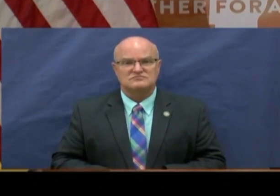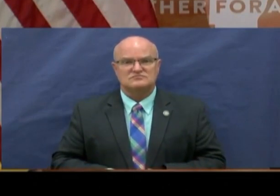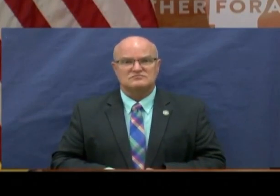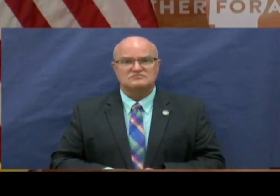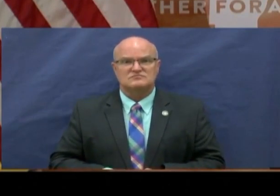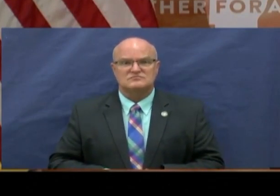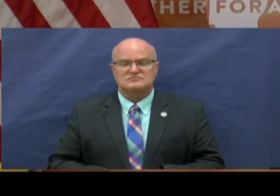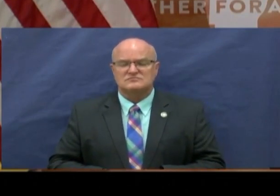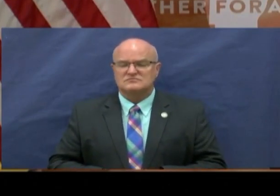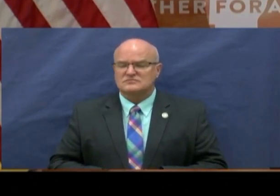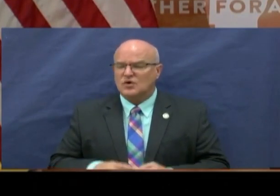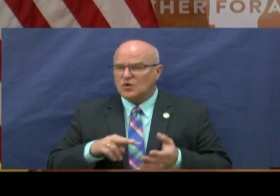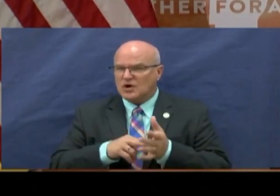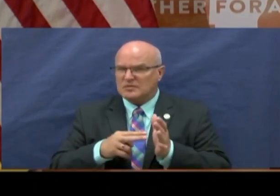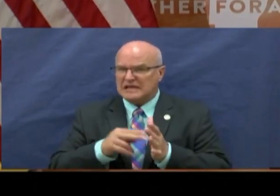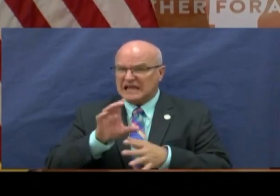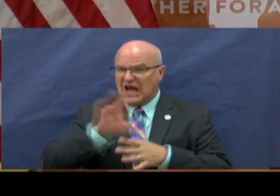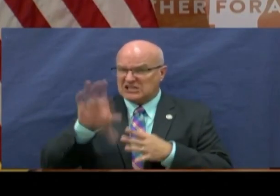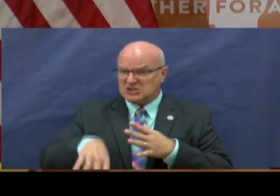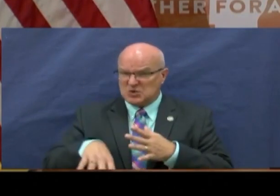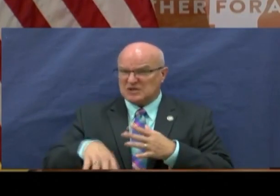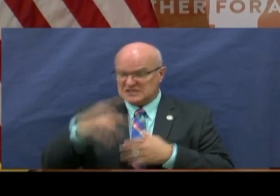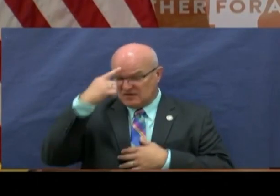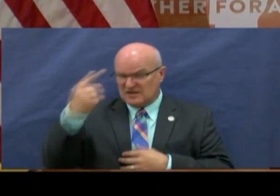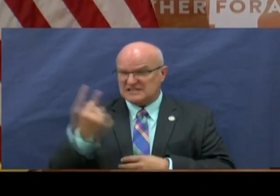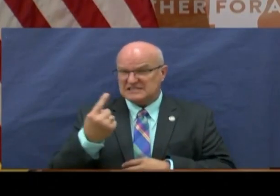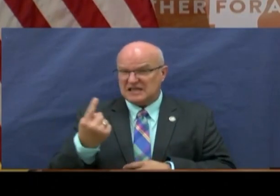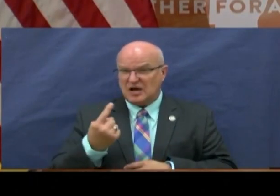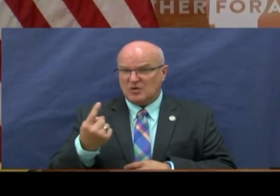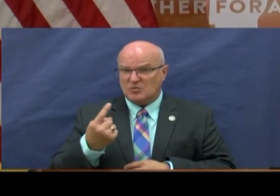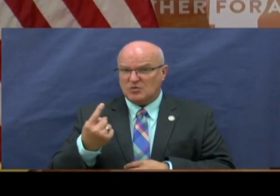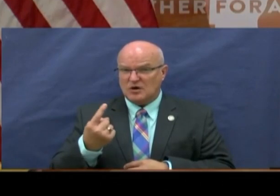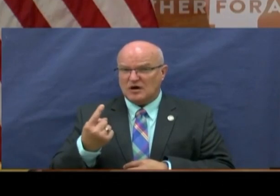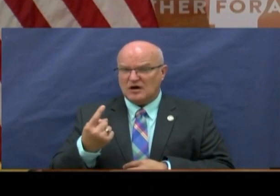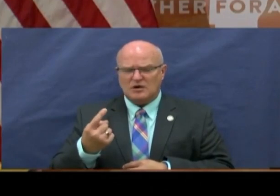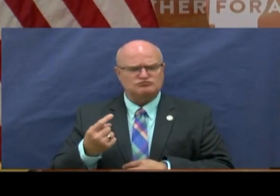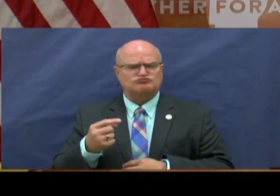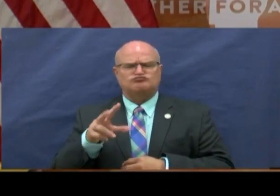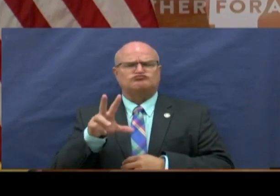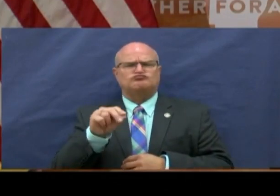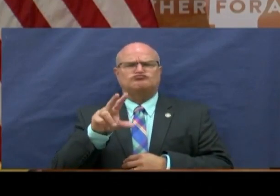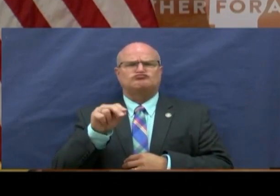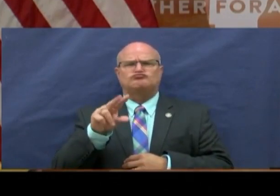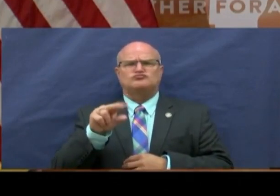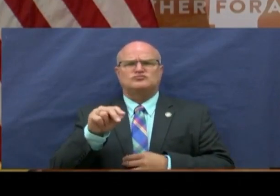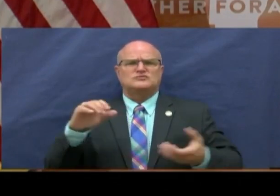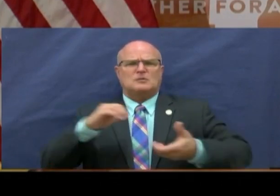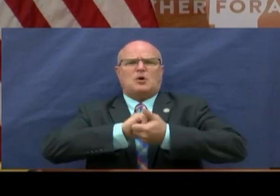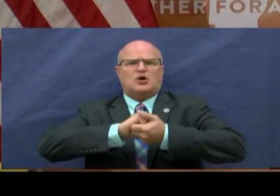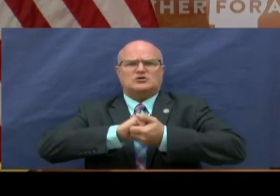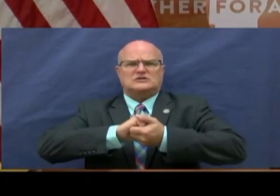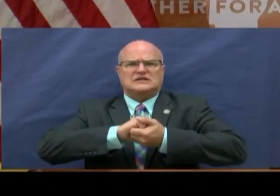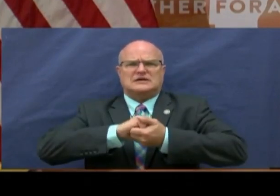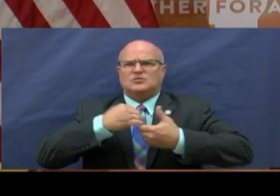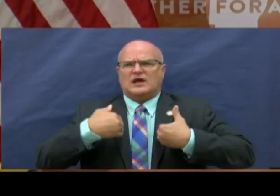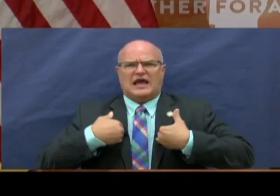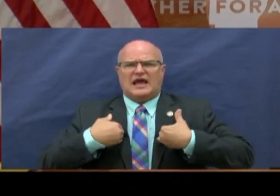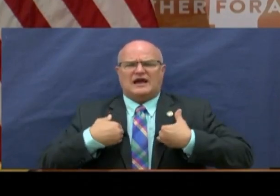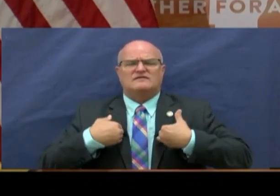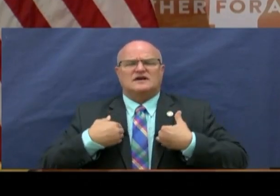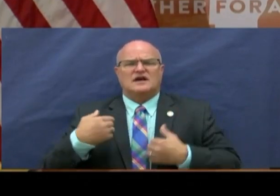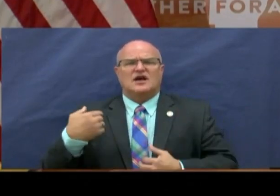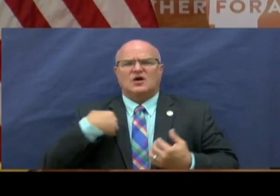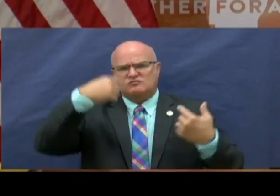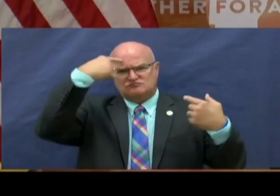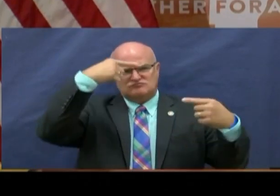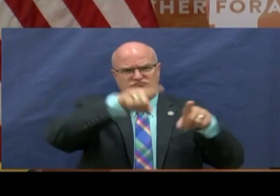Is there any consequences to someone? No, this is a partnership we have, and we're